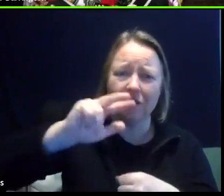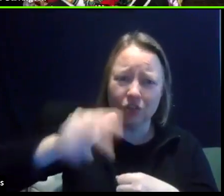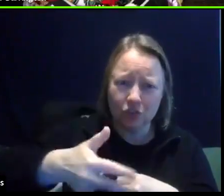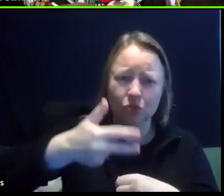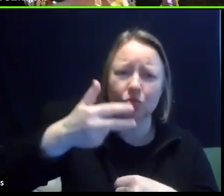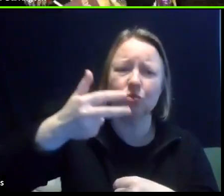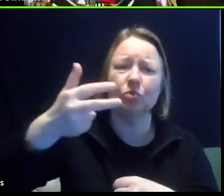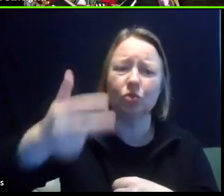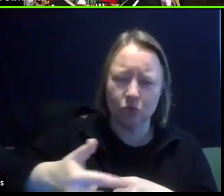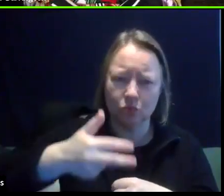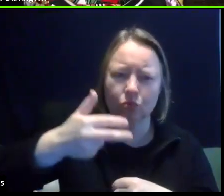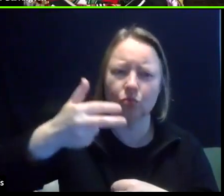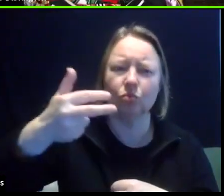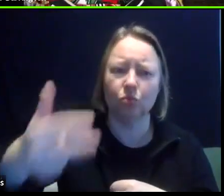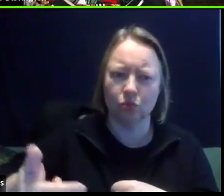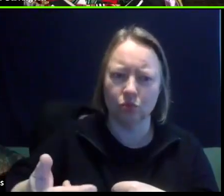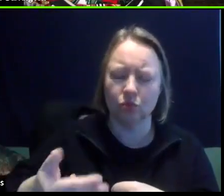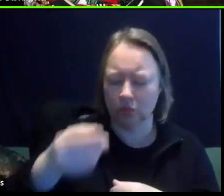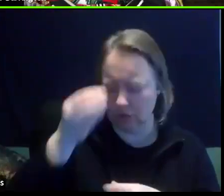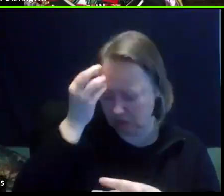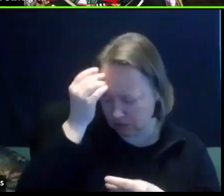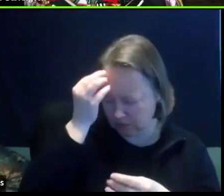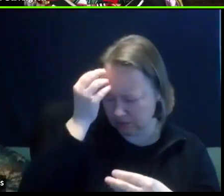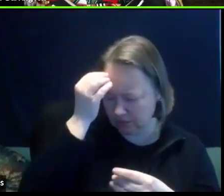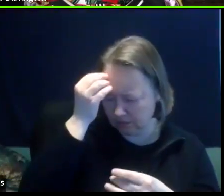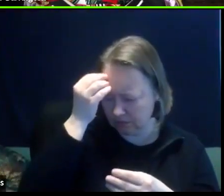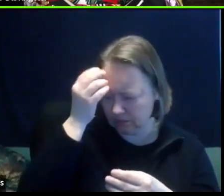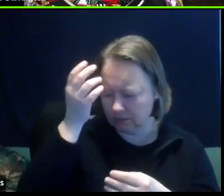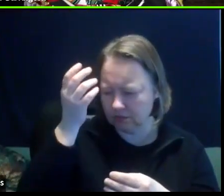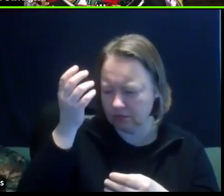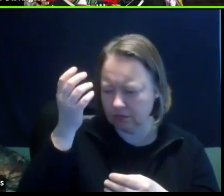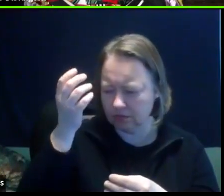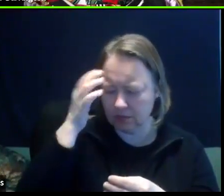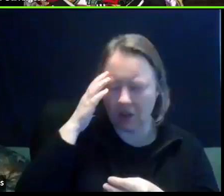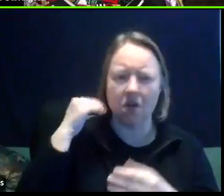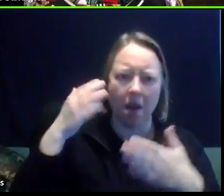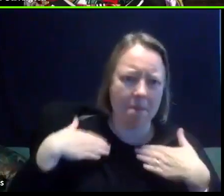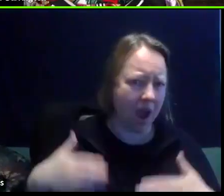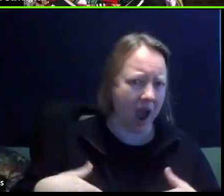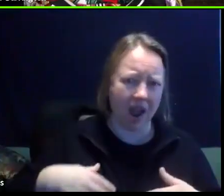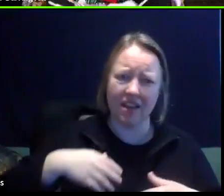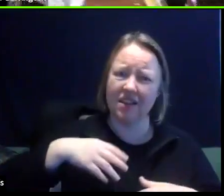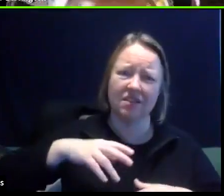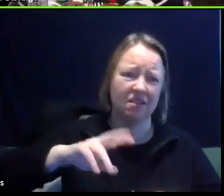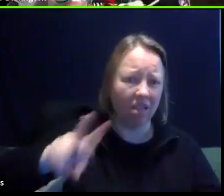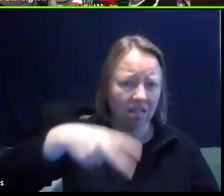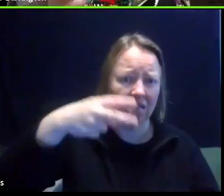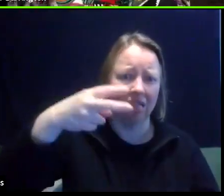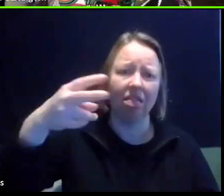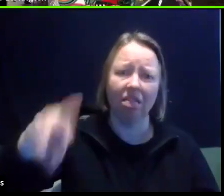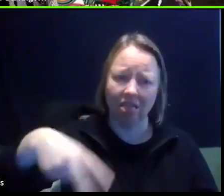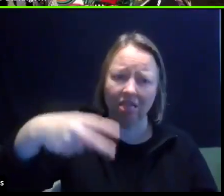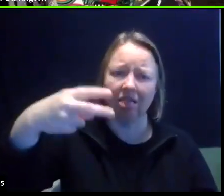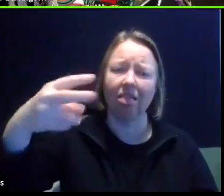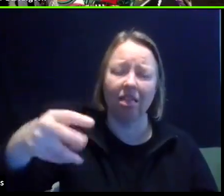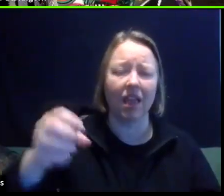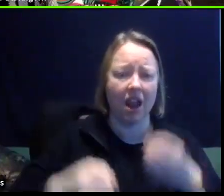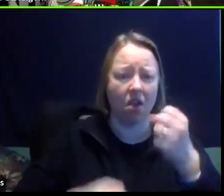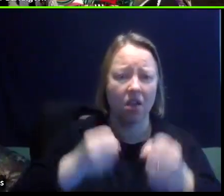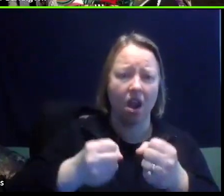time, the rollover, and being thrown around. And now the car has